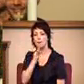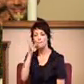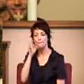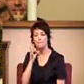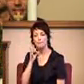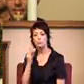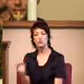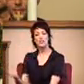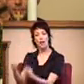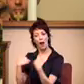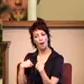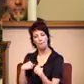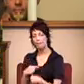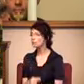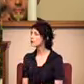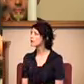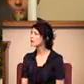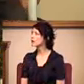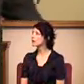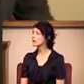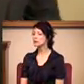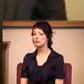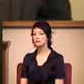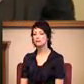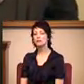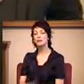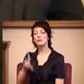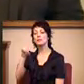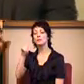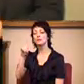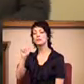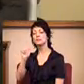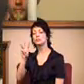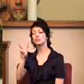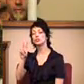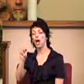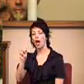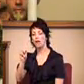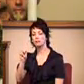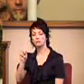and Ms. Dawn got up to consecrate communion,